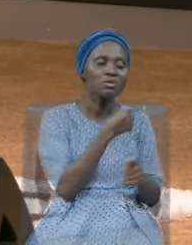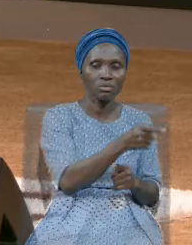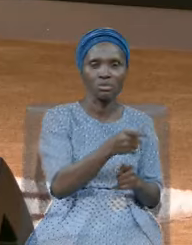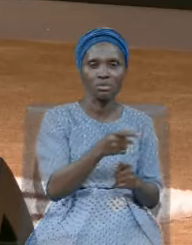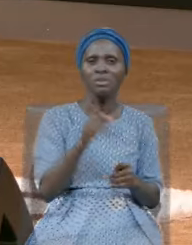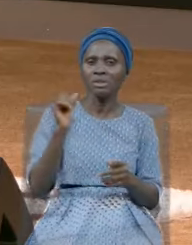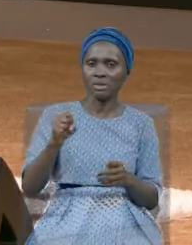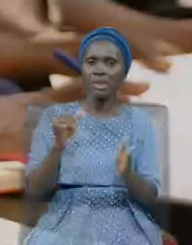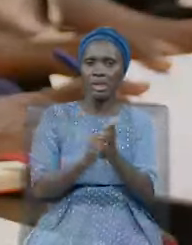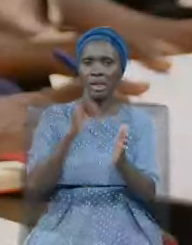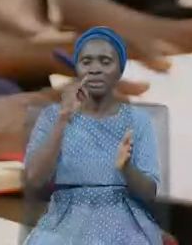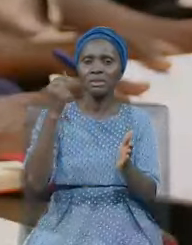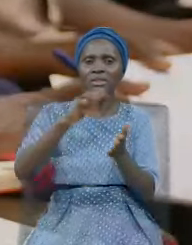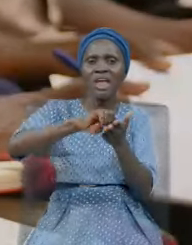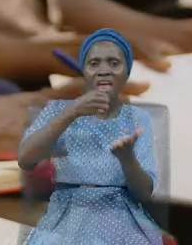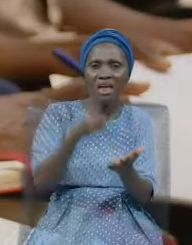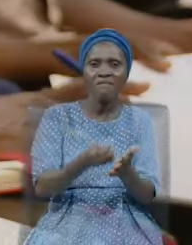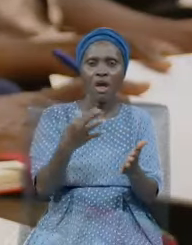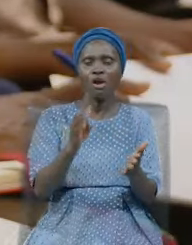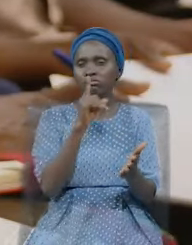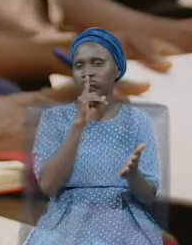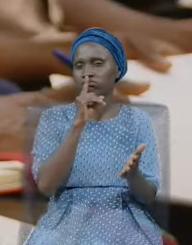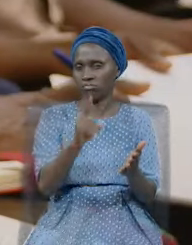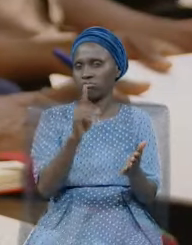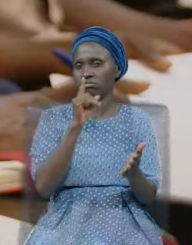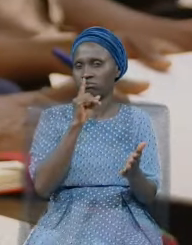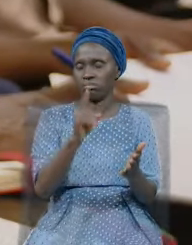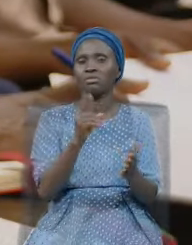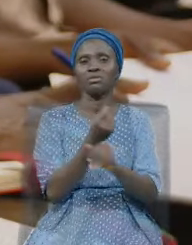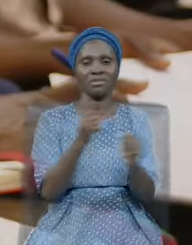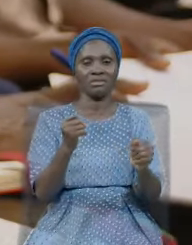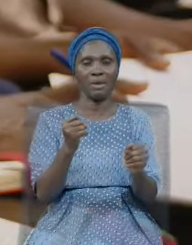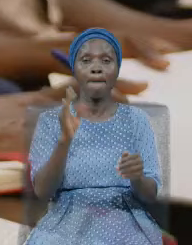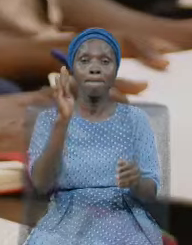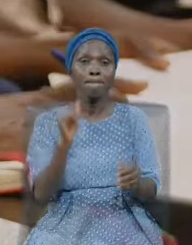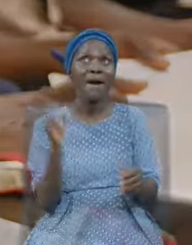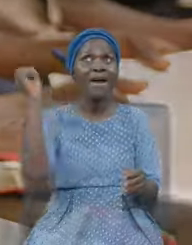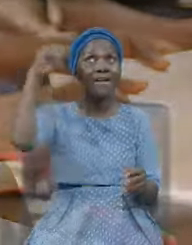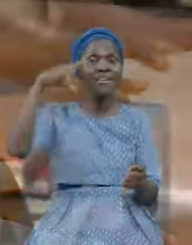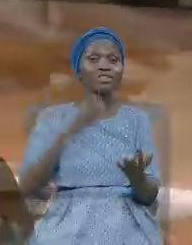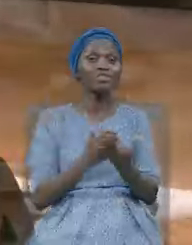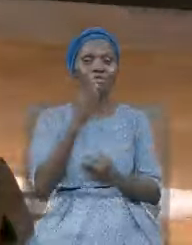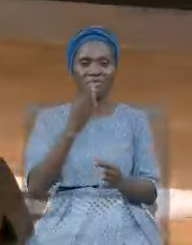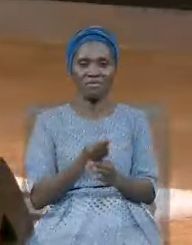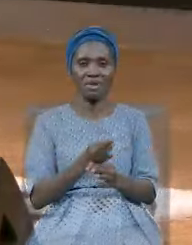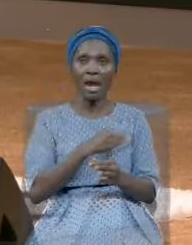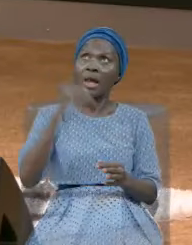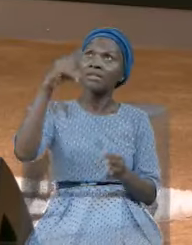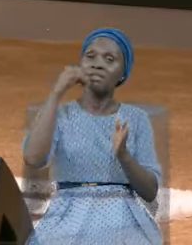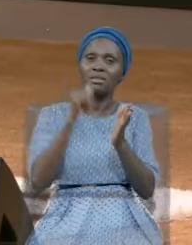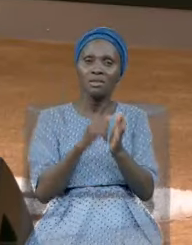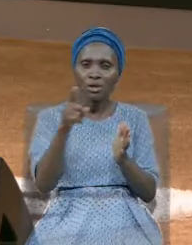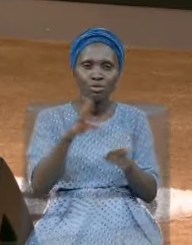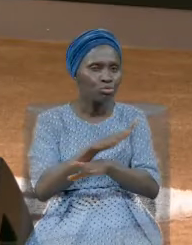real salvation by grace through faith. And you say, be not conformed to this